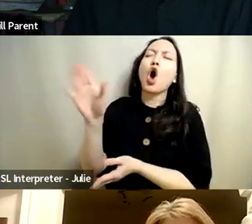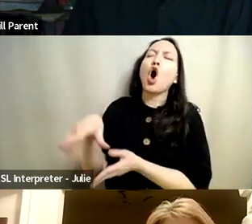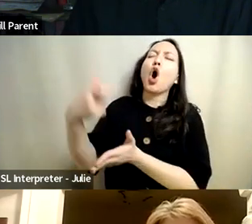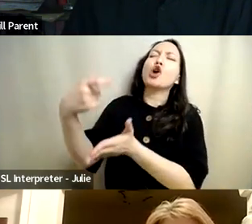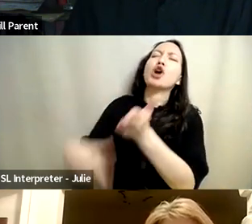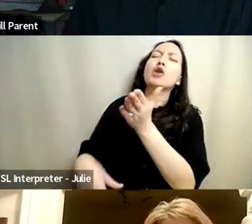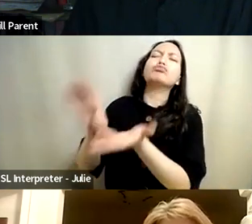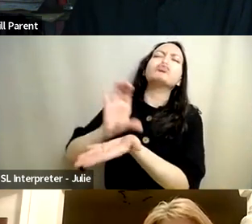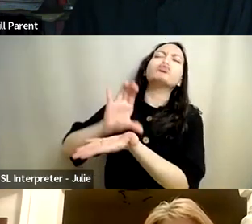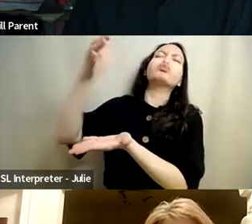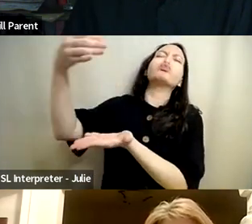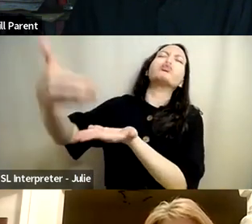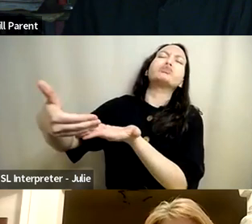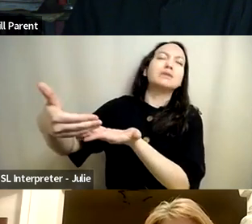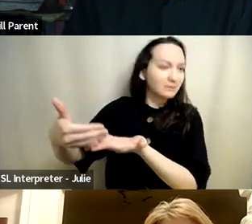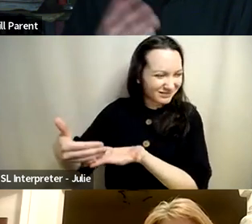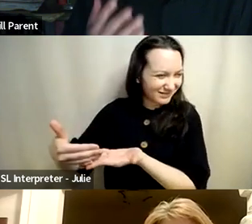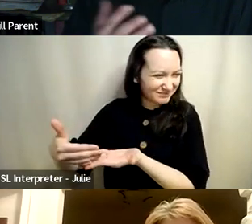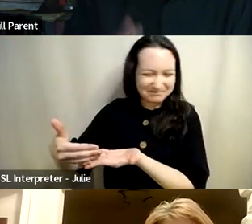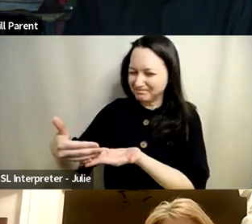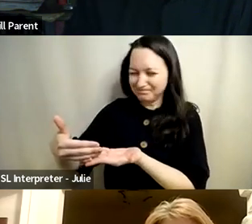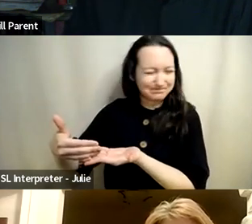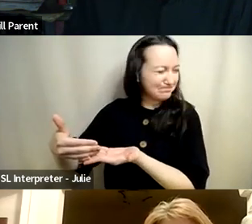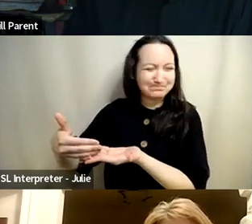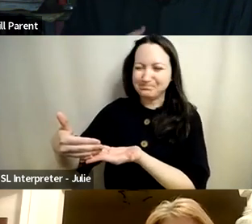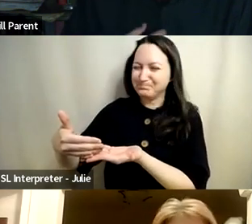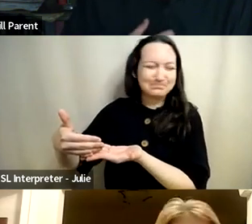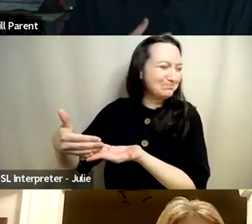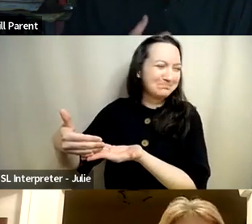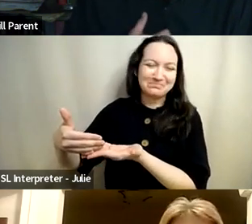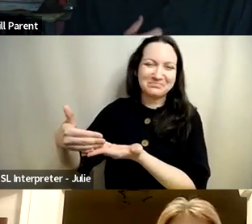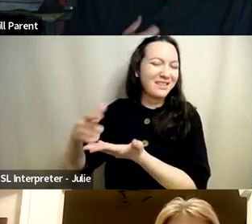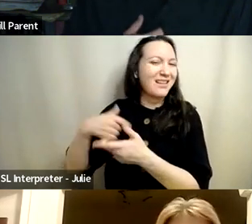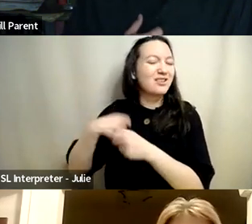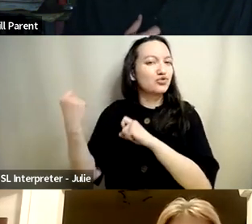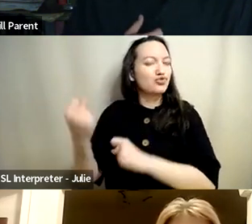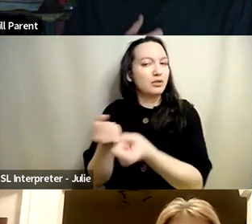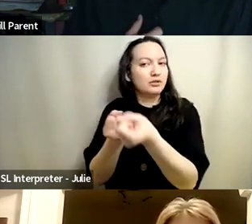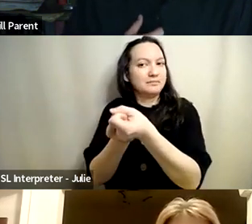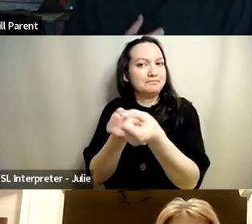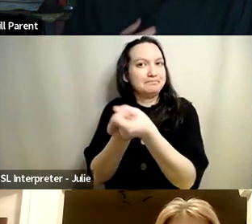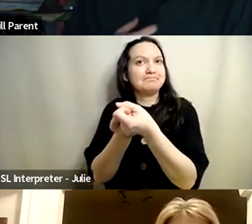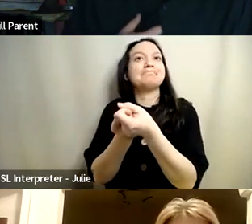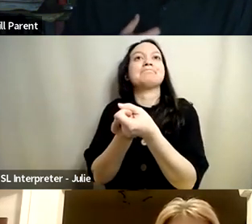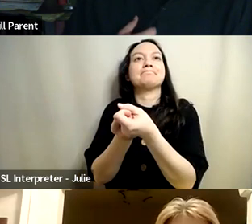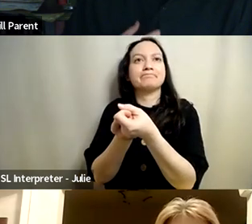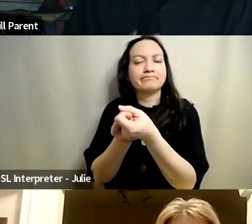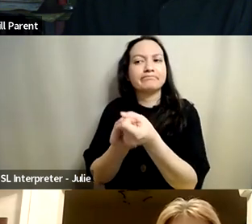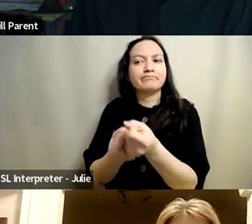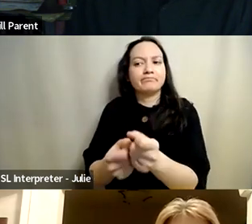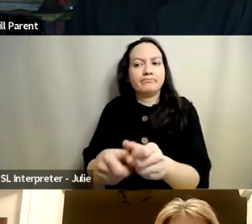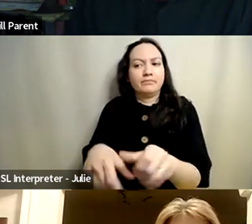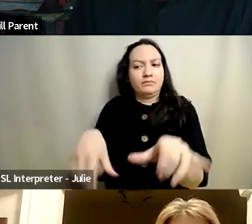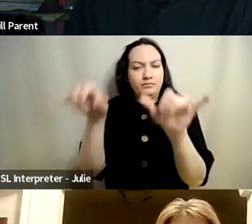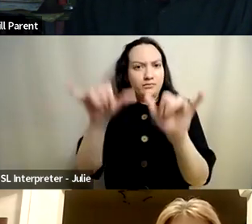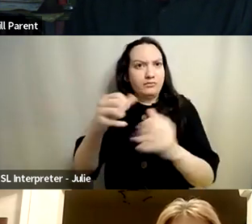to do. You know, so I'd advocate for that remains